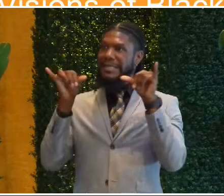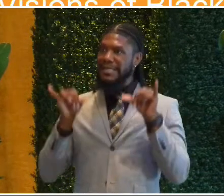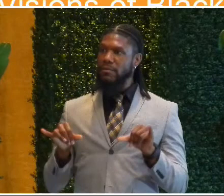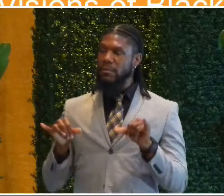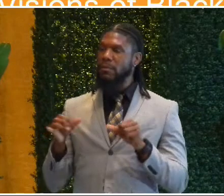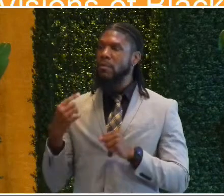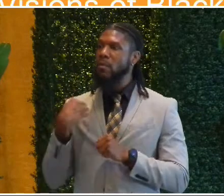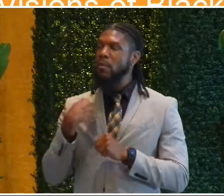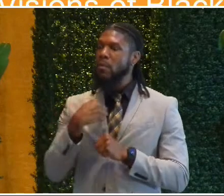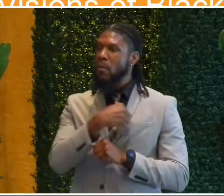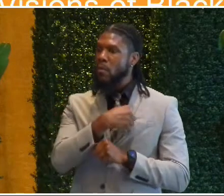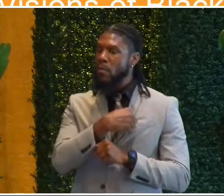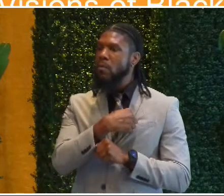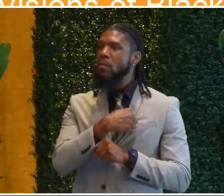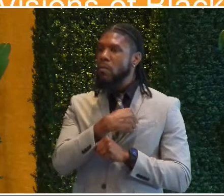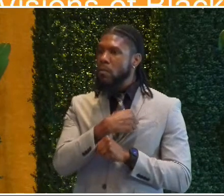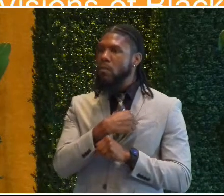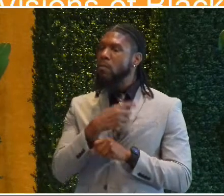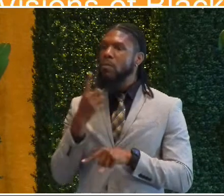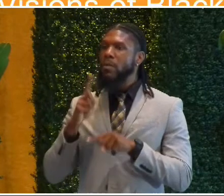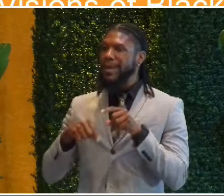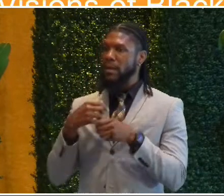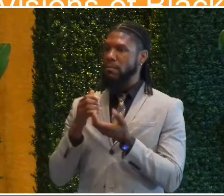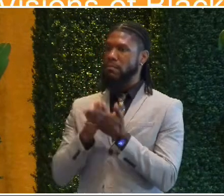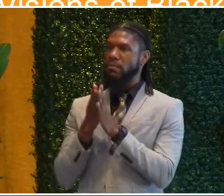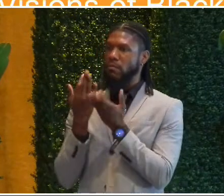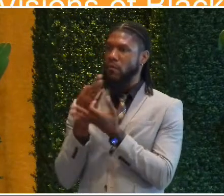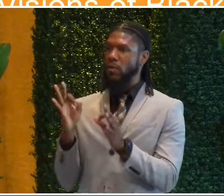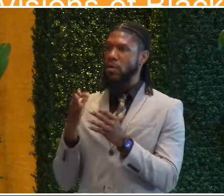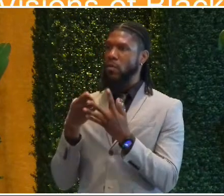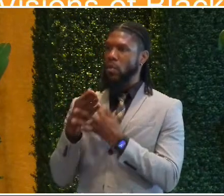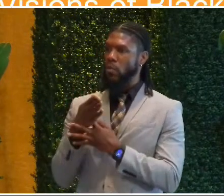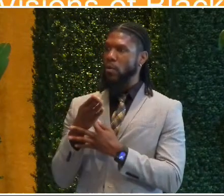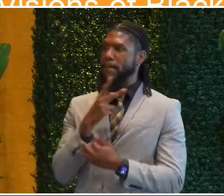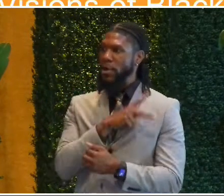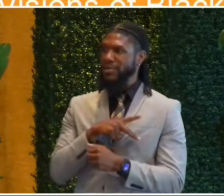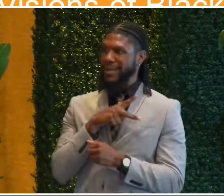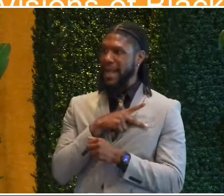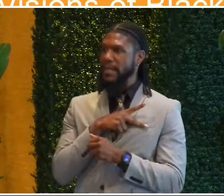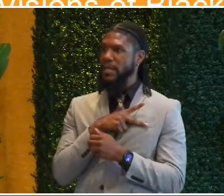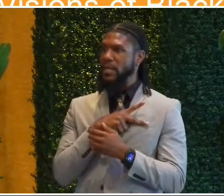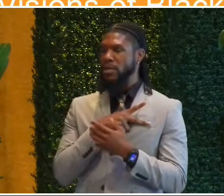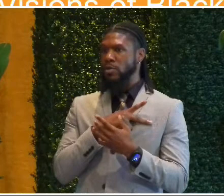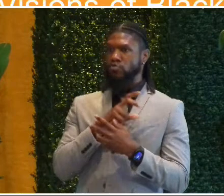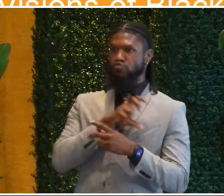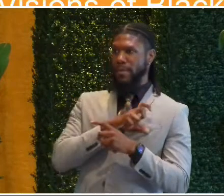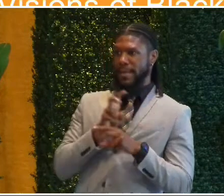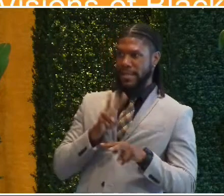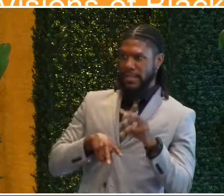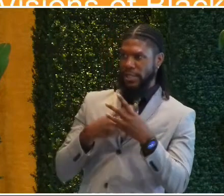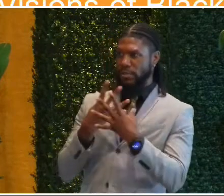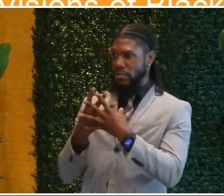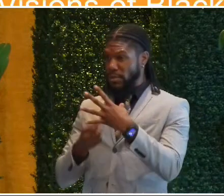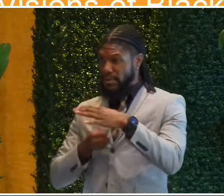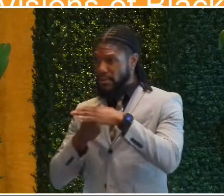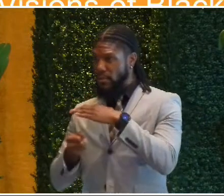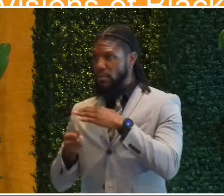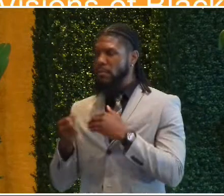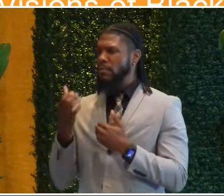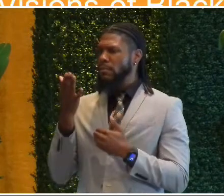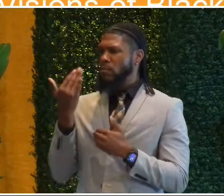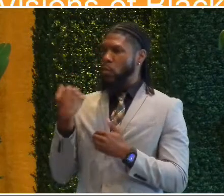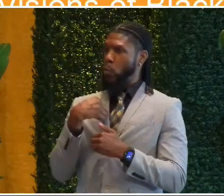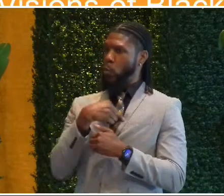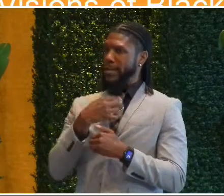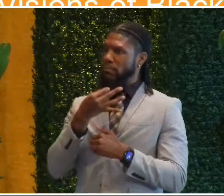not also going to get free through carcerality and criminalization. Do you know why? Because we are the subject of it.